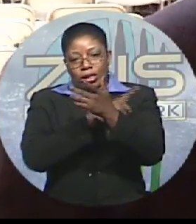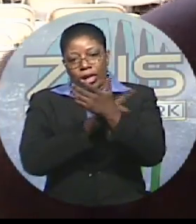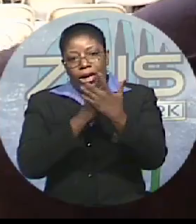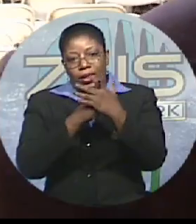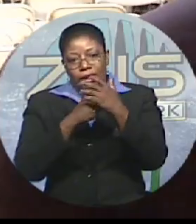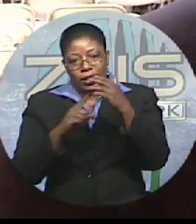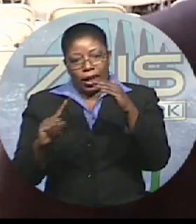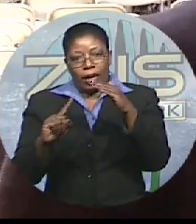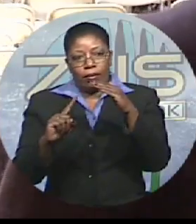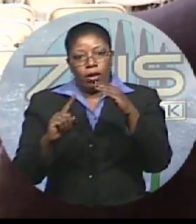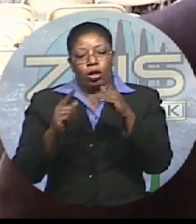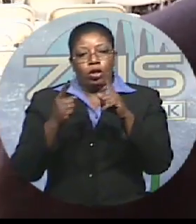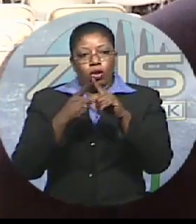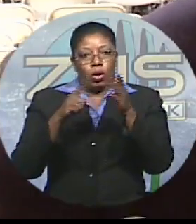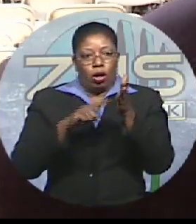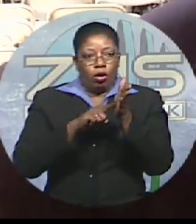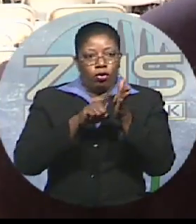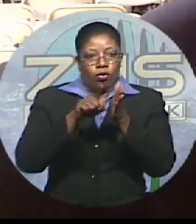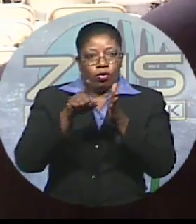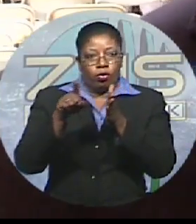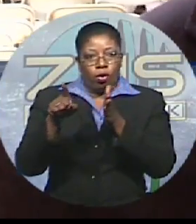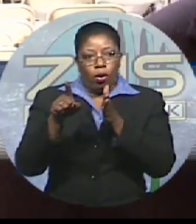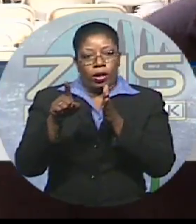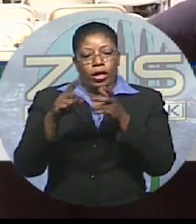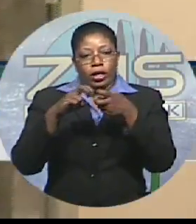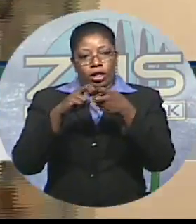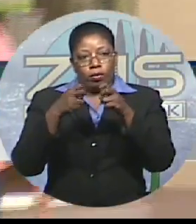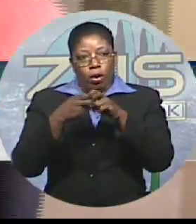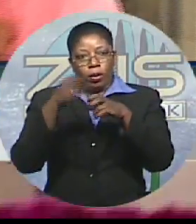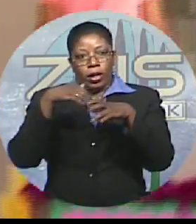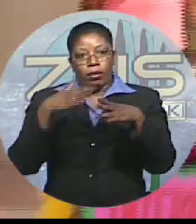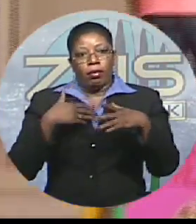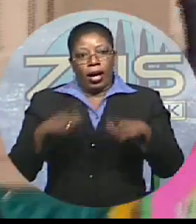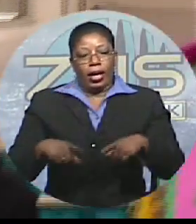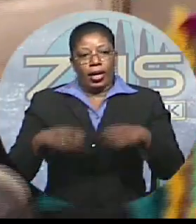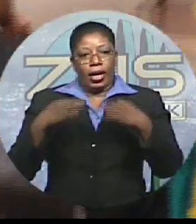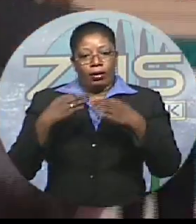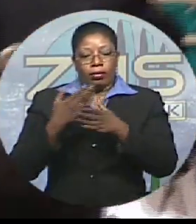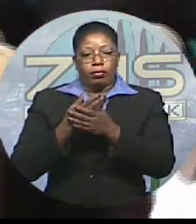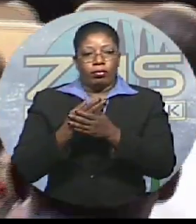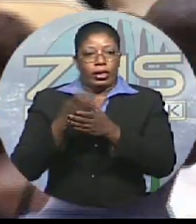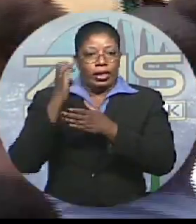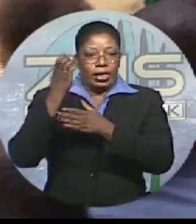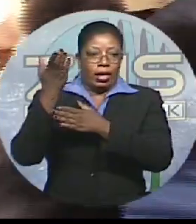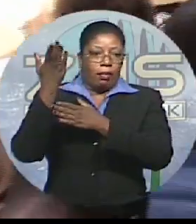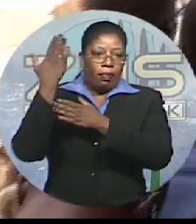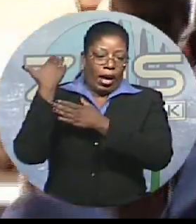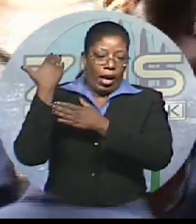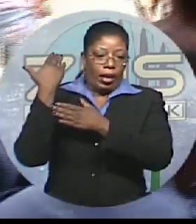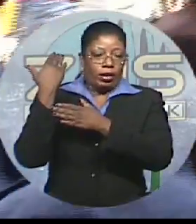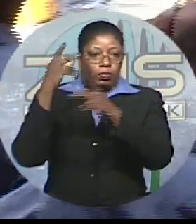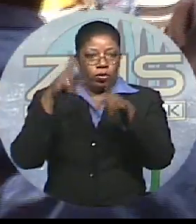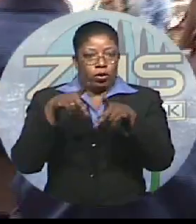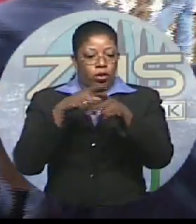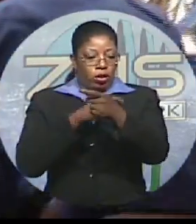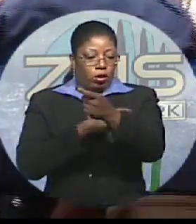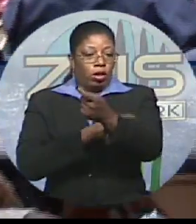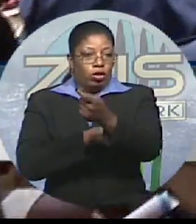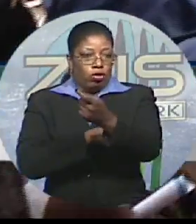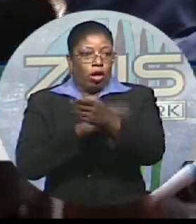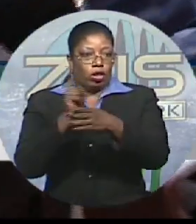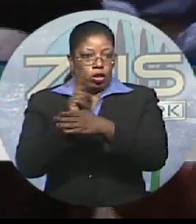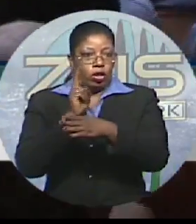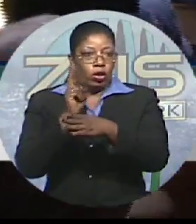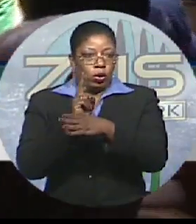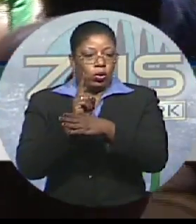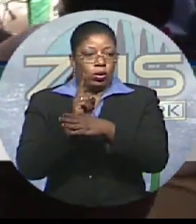a way to avoid confronting the emotional issues in my life. That's former drug user Andre Chappelle giving a testimony about how substance